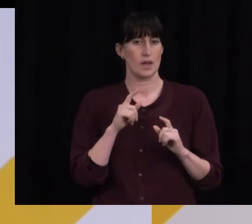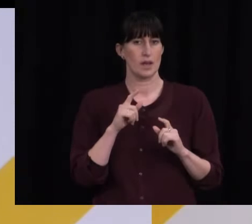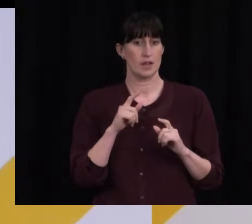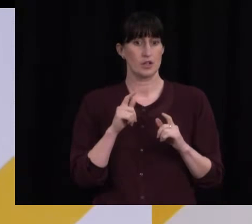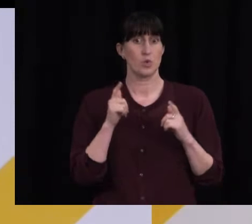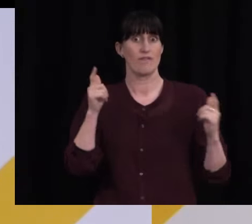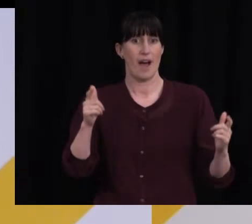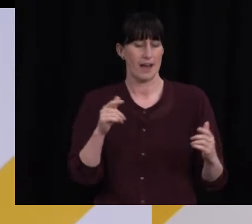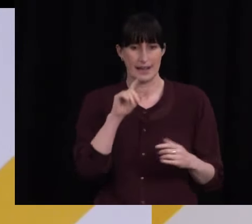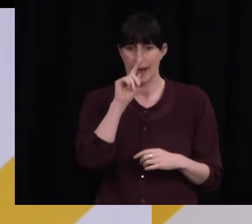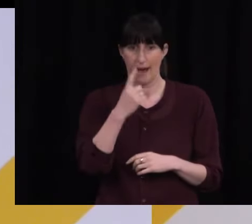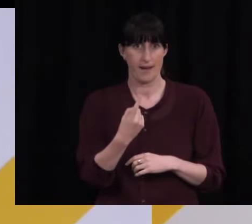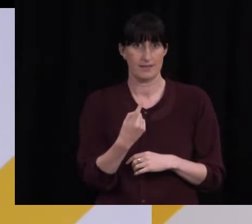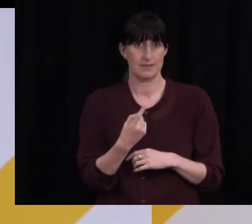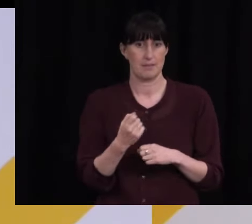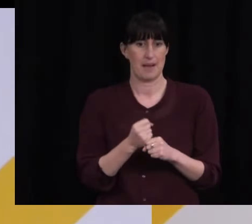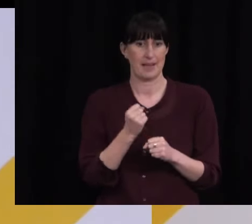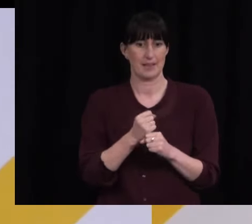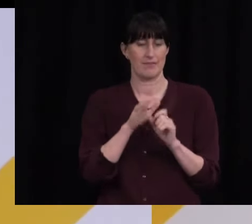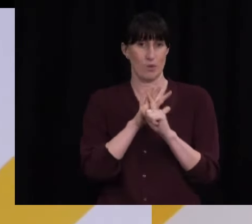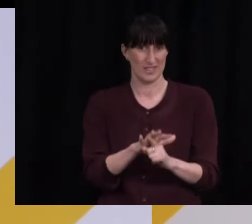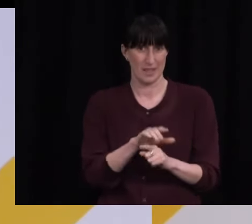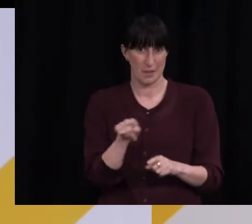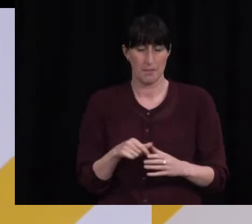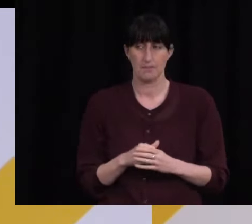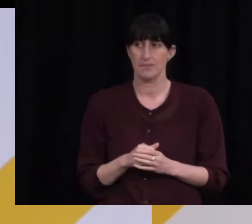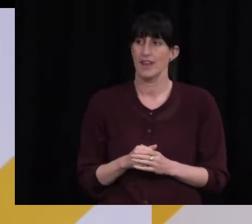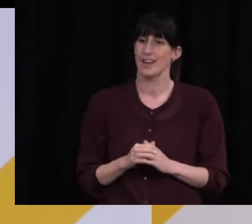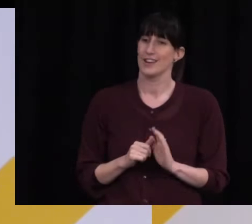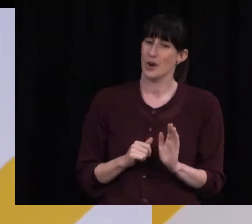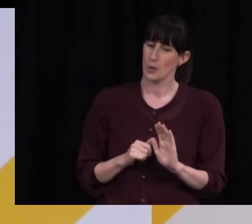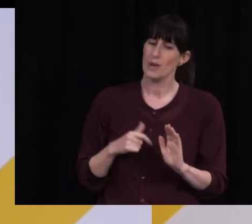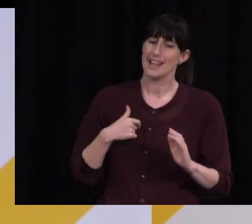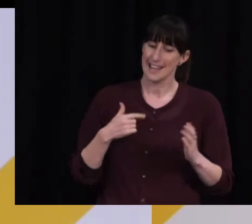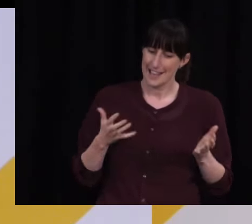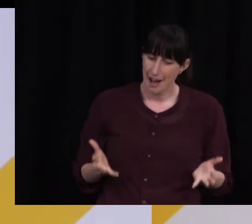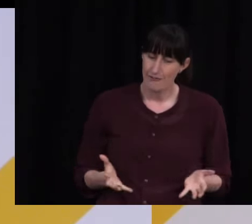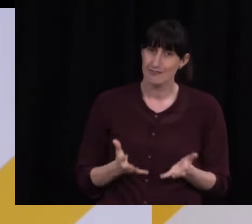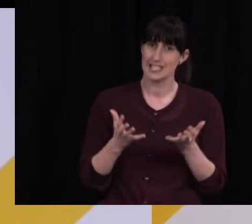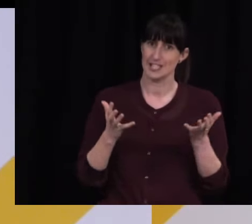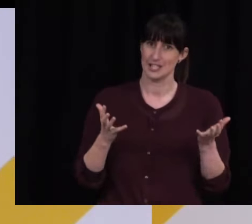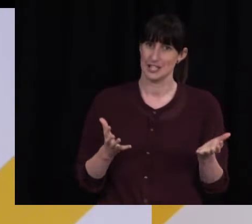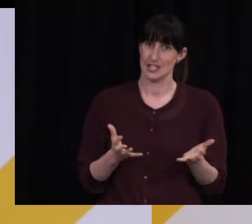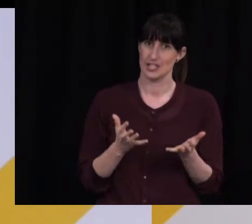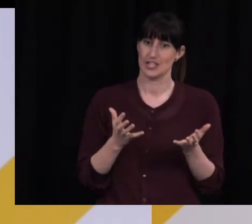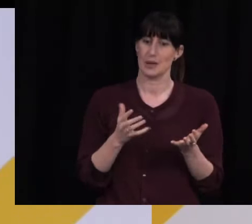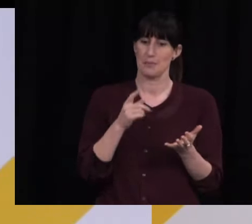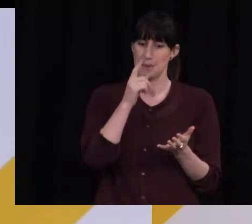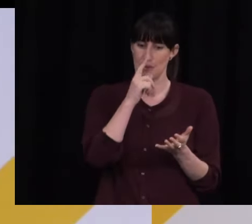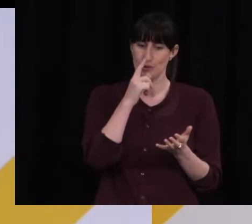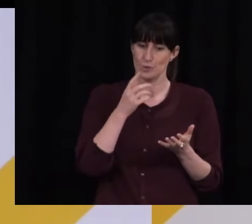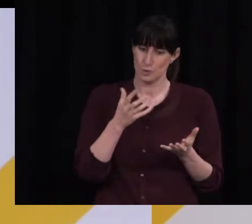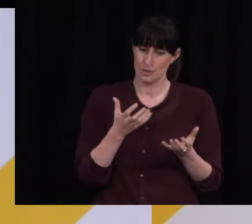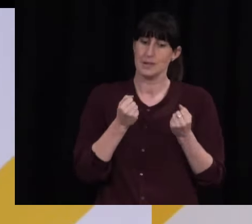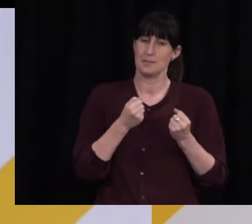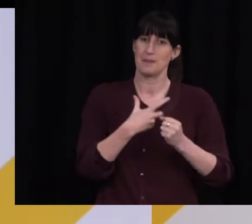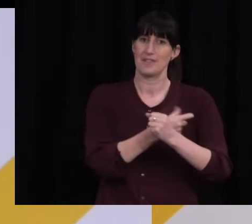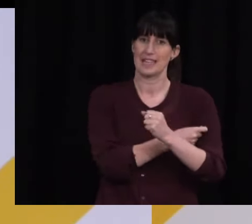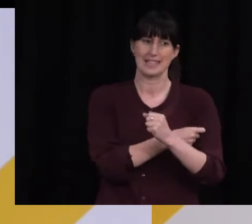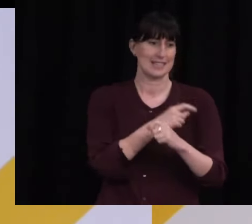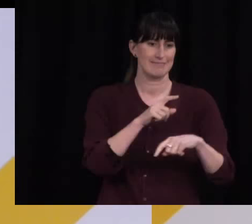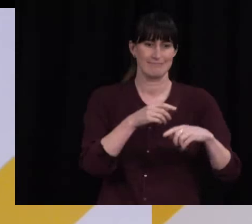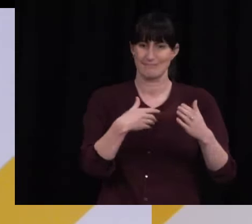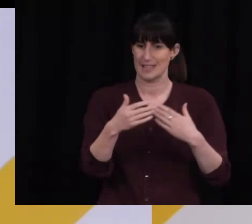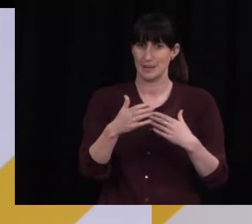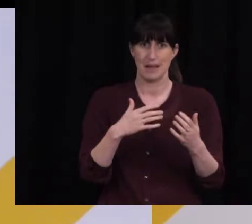not something that, we're trying to make sure that we encourage those who, in all walks of life, whether or